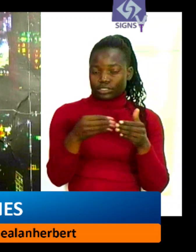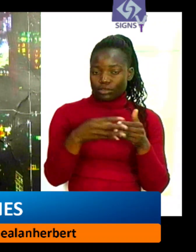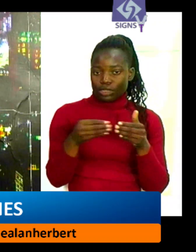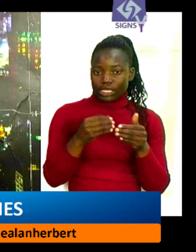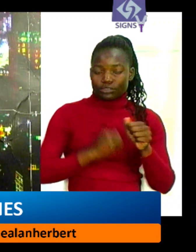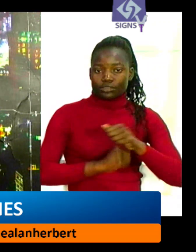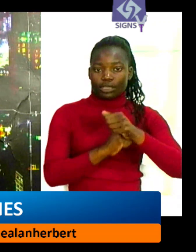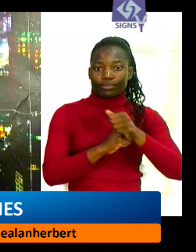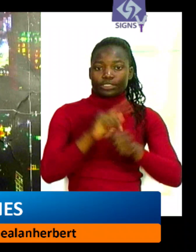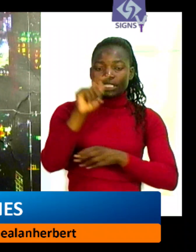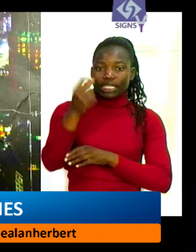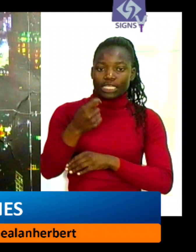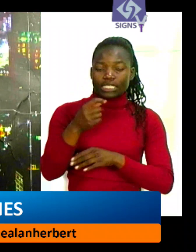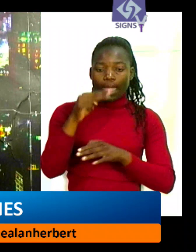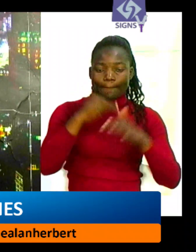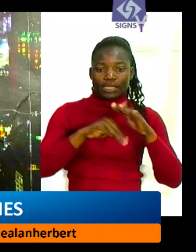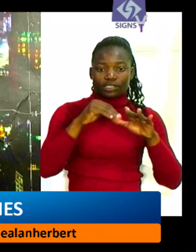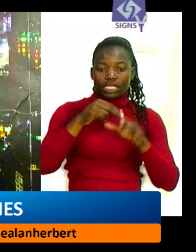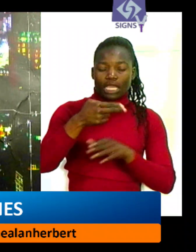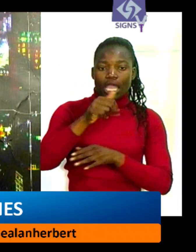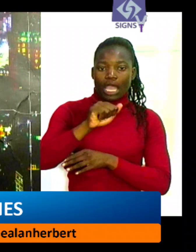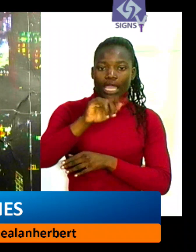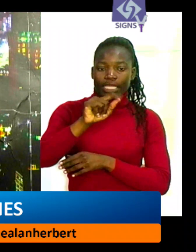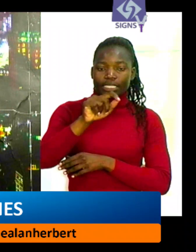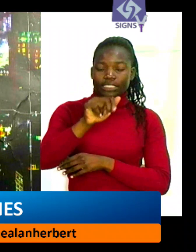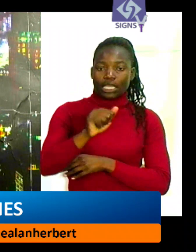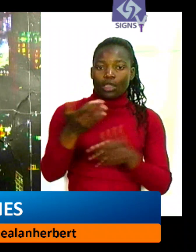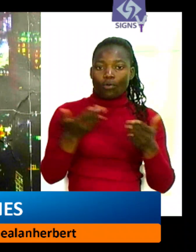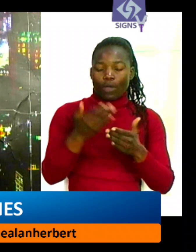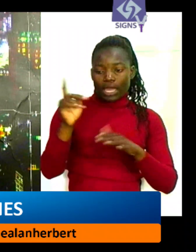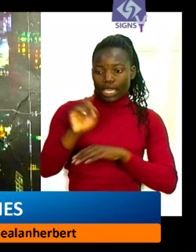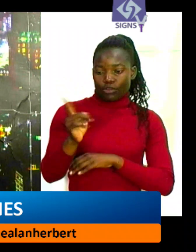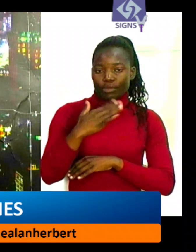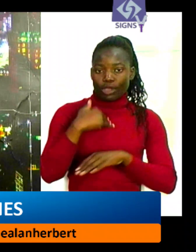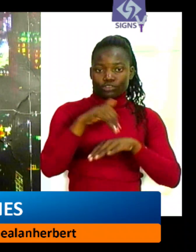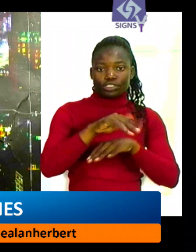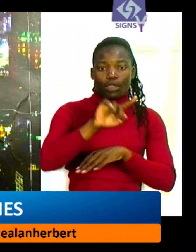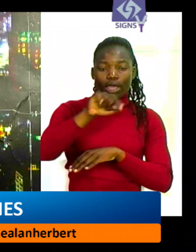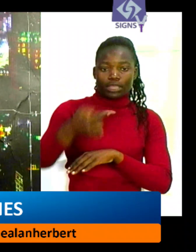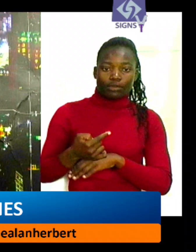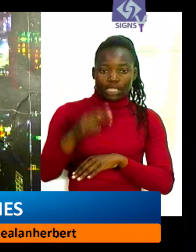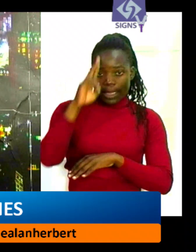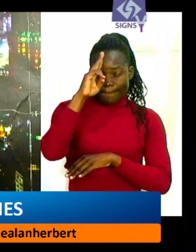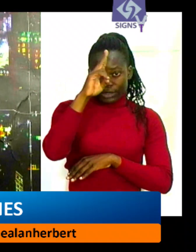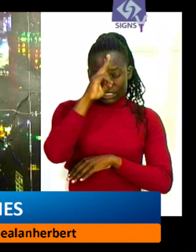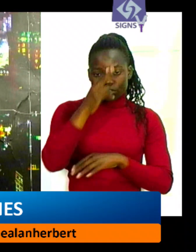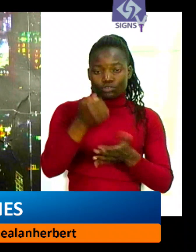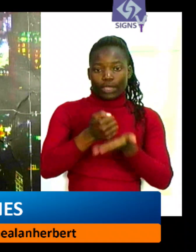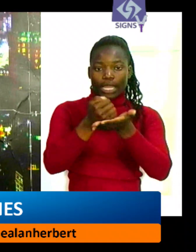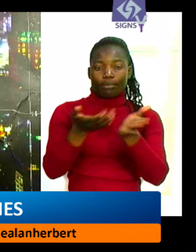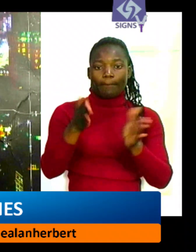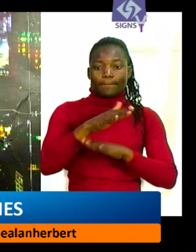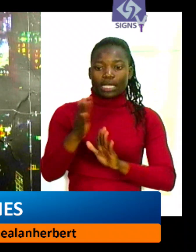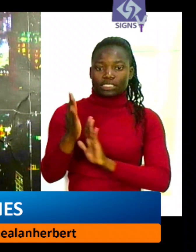$100 million to support Kenya's mission in Haiti, where Nairobi has committed to deploy 1,000